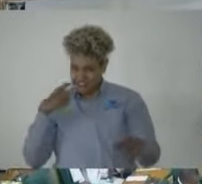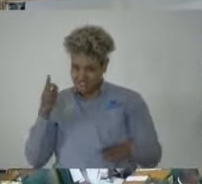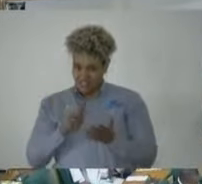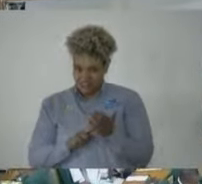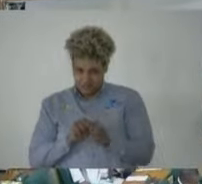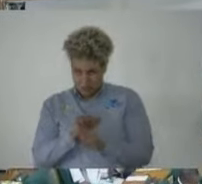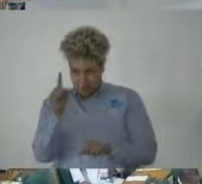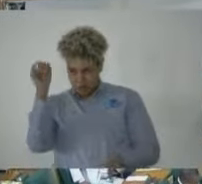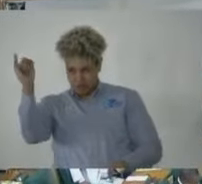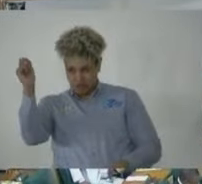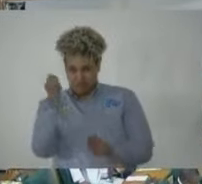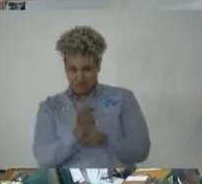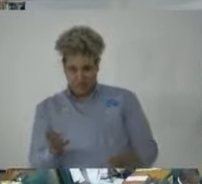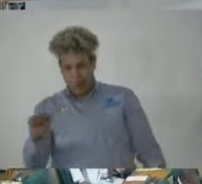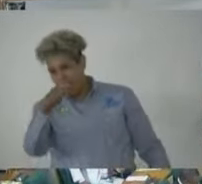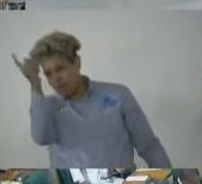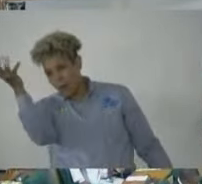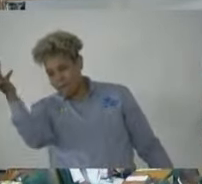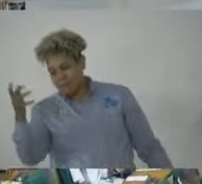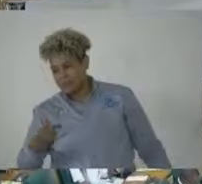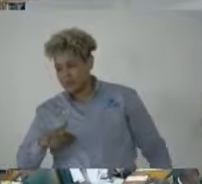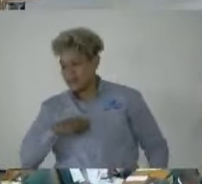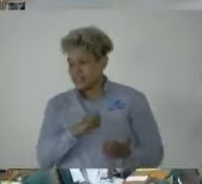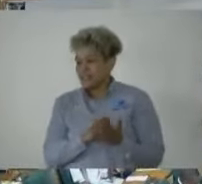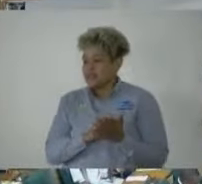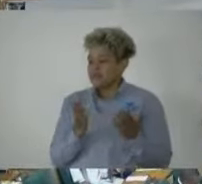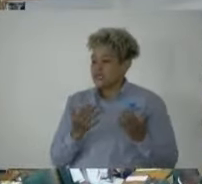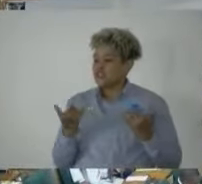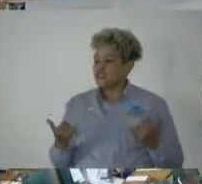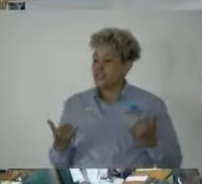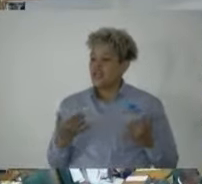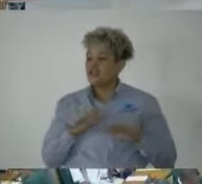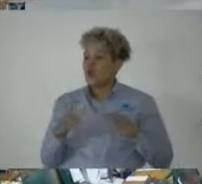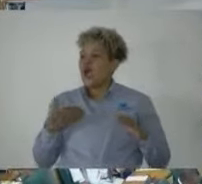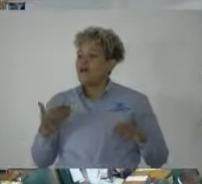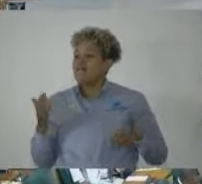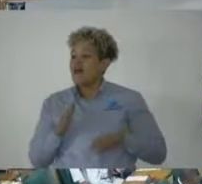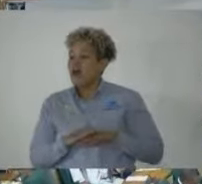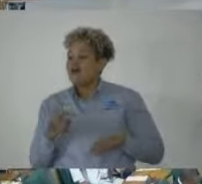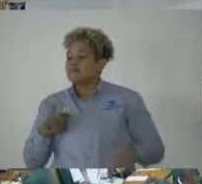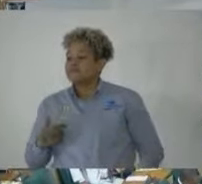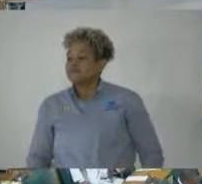Mr. Speaker, which we are tabling here today. I don't have it on me.